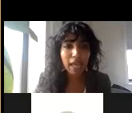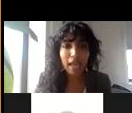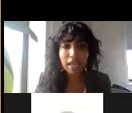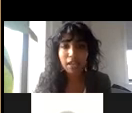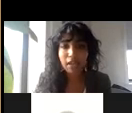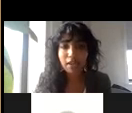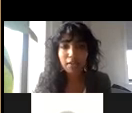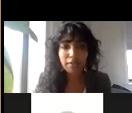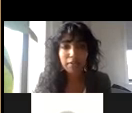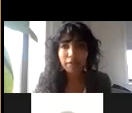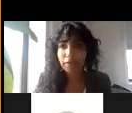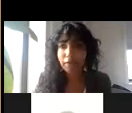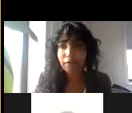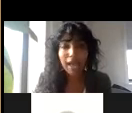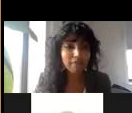back at